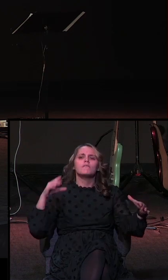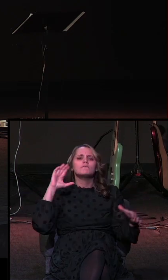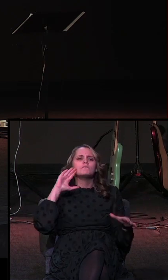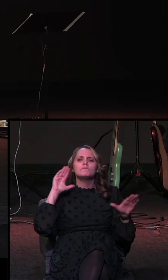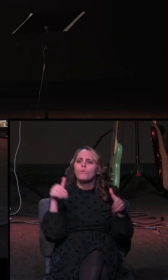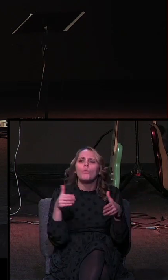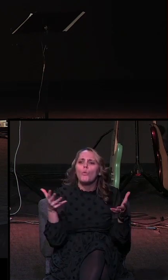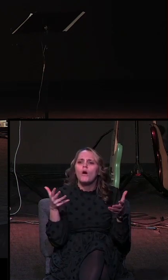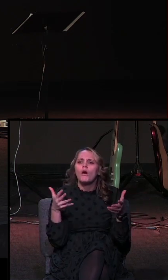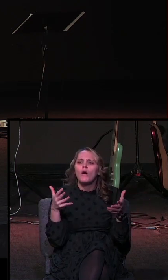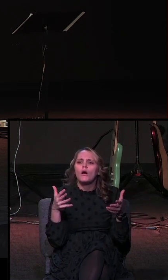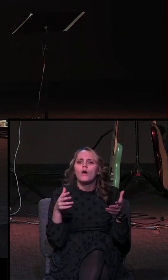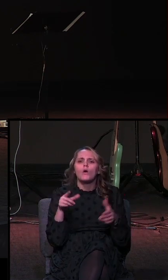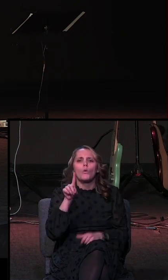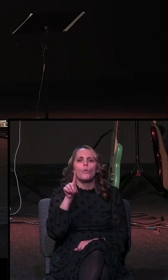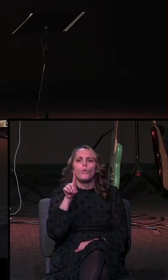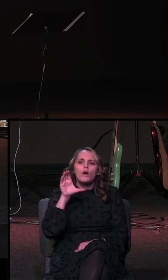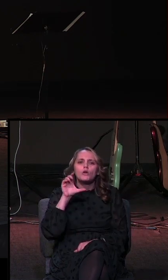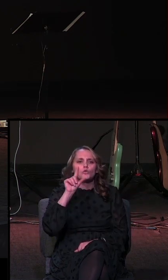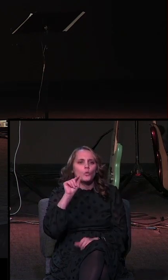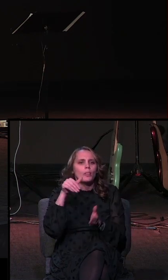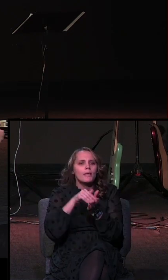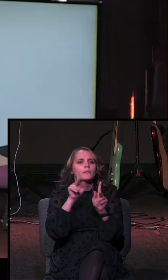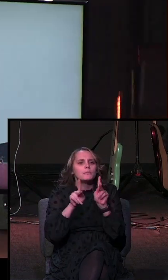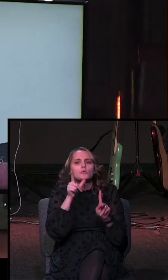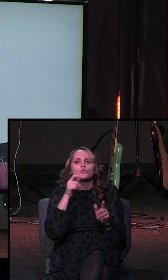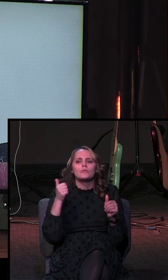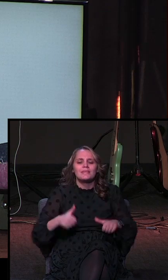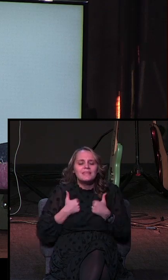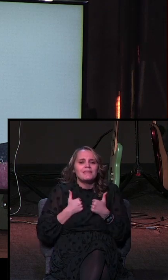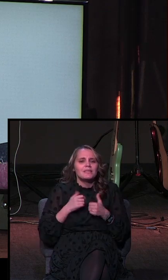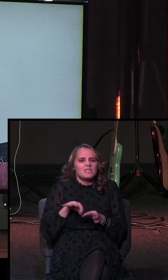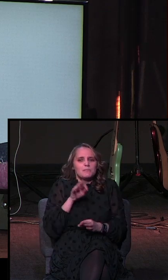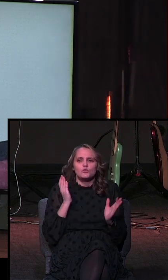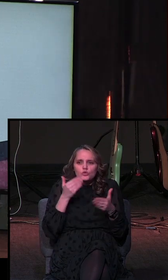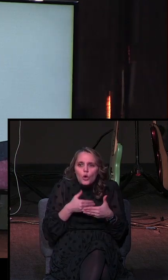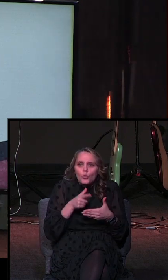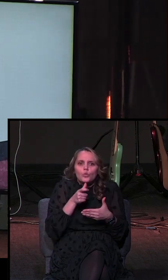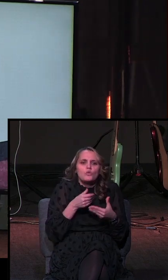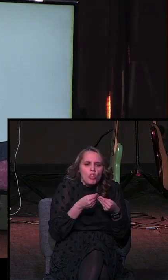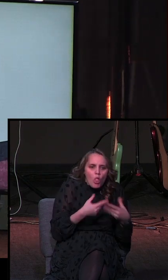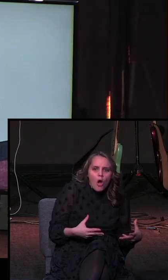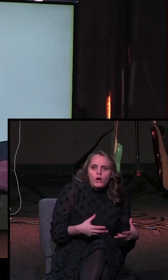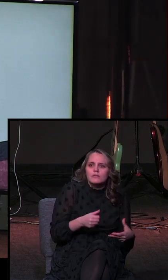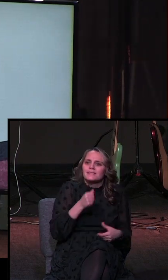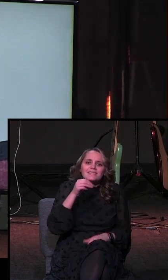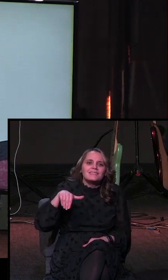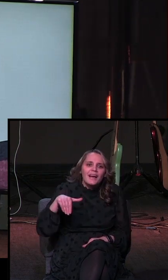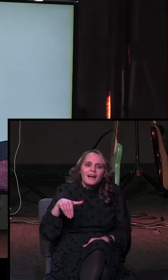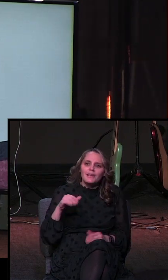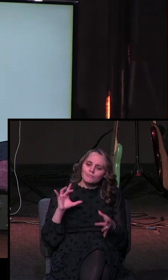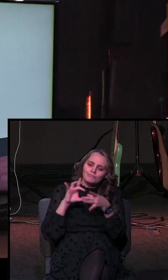on is the 120,000 people. It's the people who are living in spiritual darkness, the people who are lost, who don't have a faith